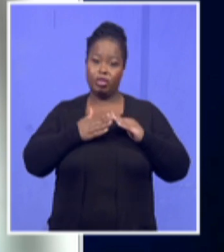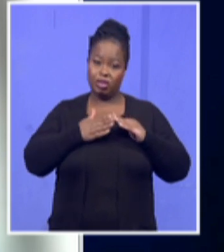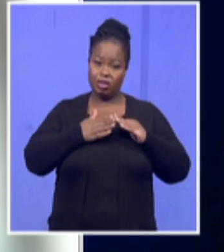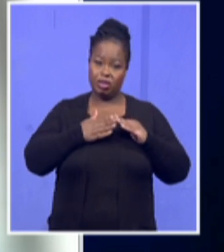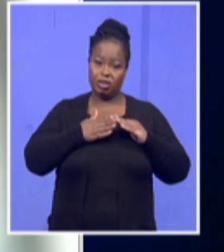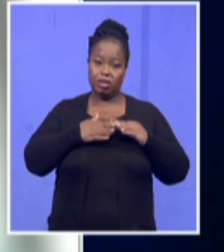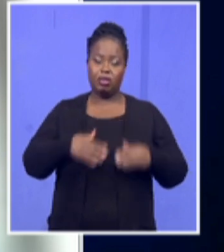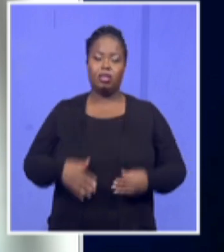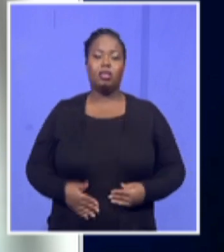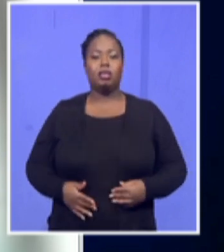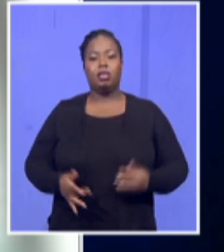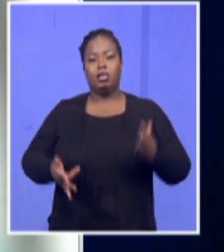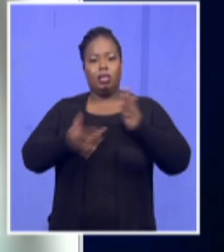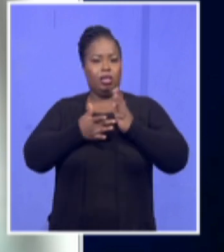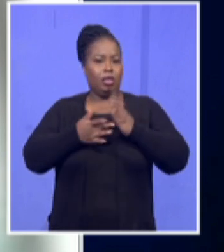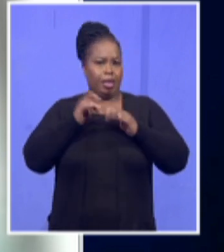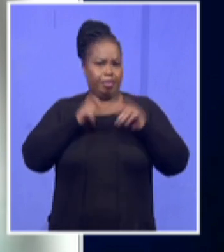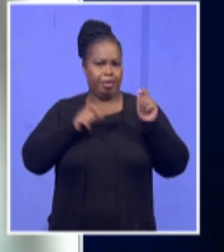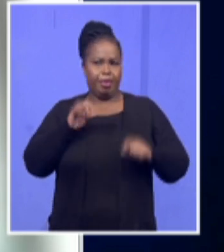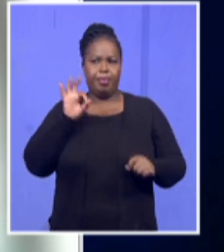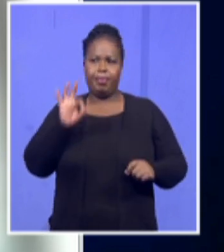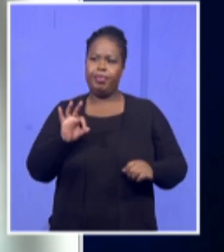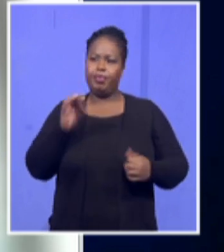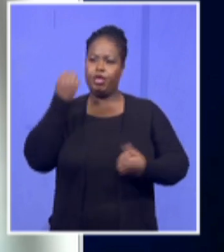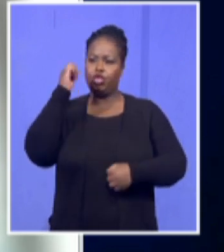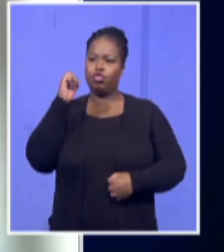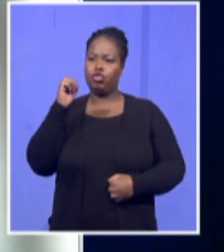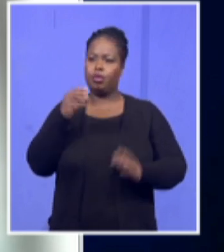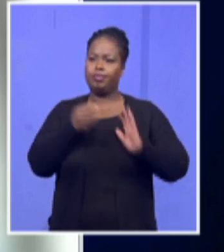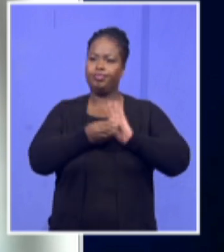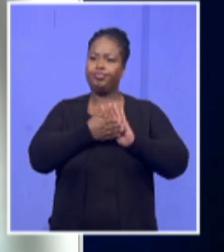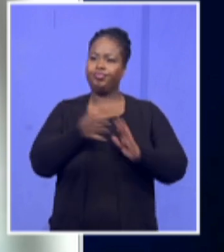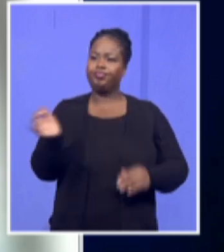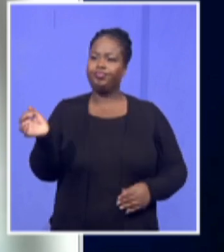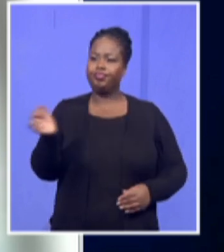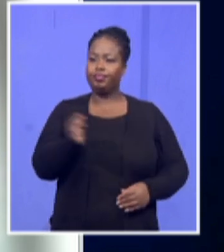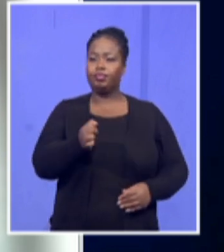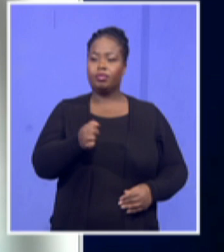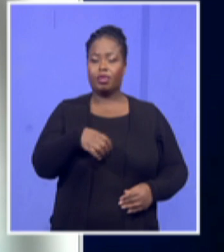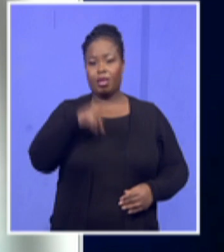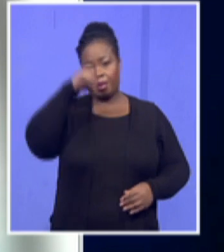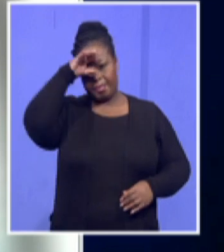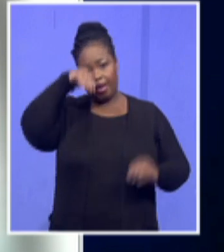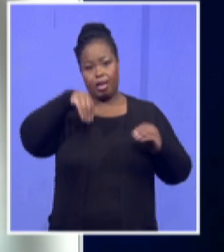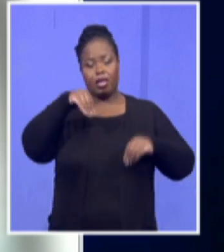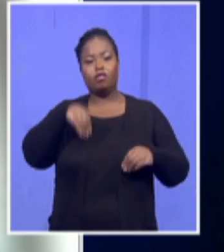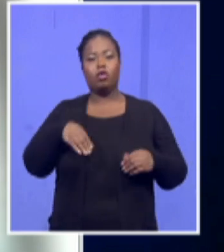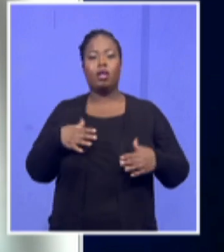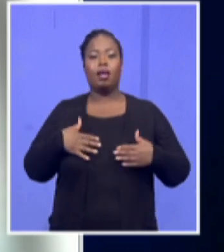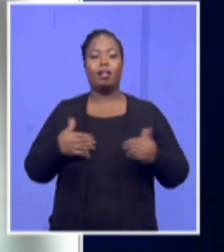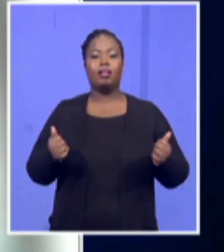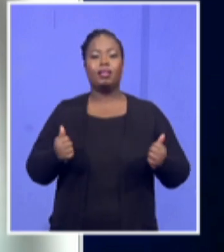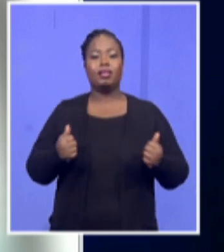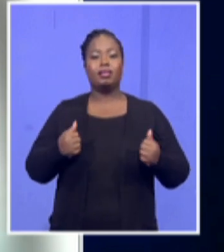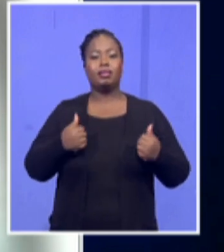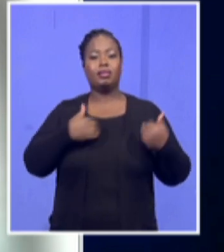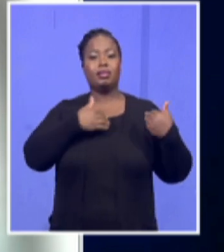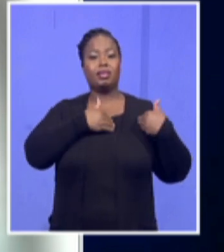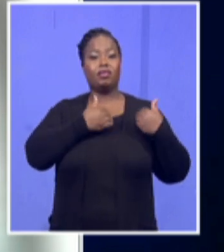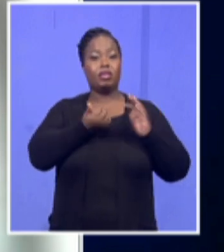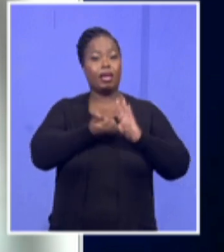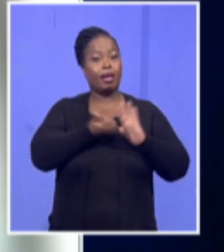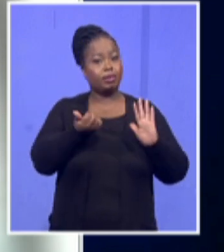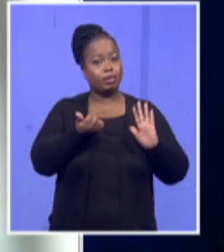technical people, like the engineer on record appointed under the Mine Health and Safety Act, convey